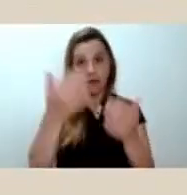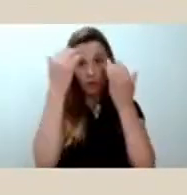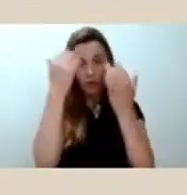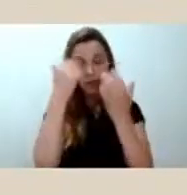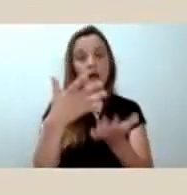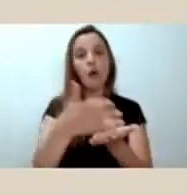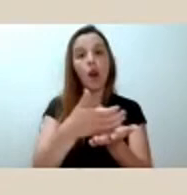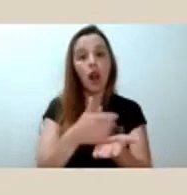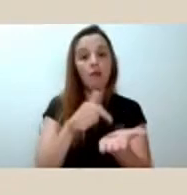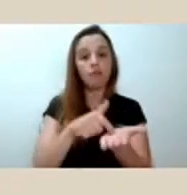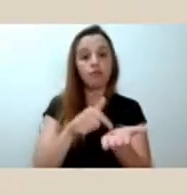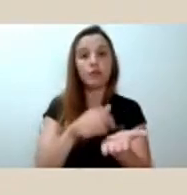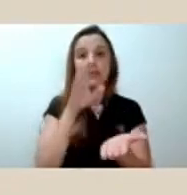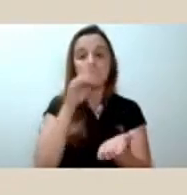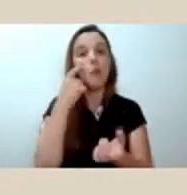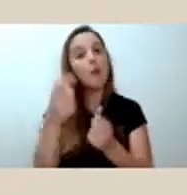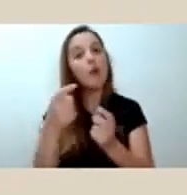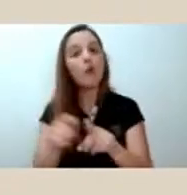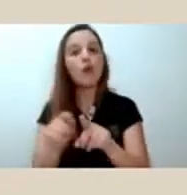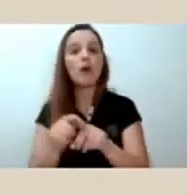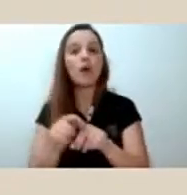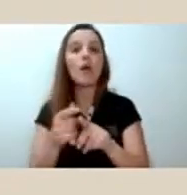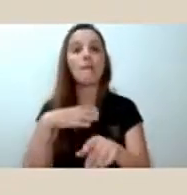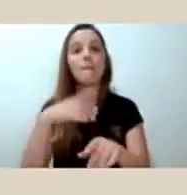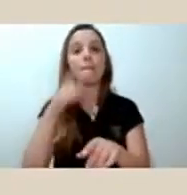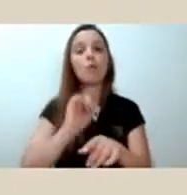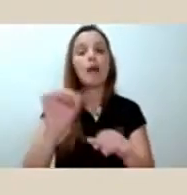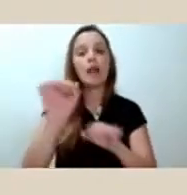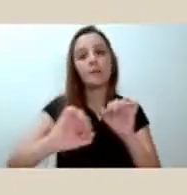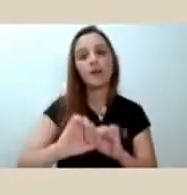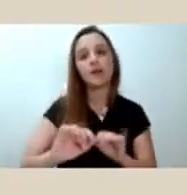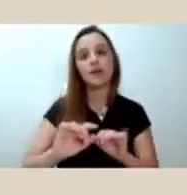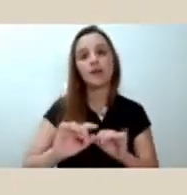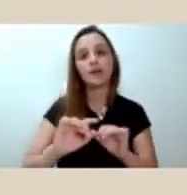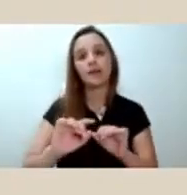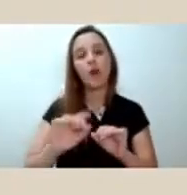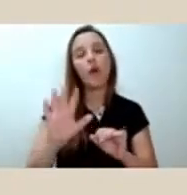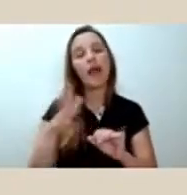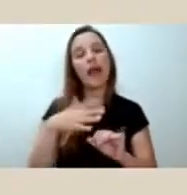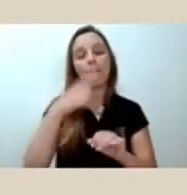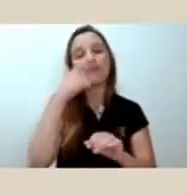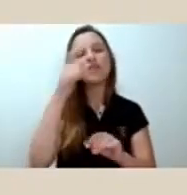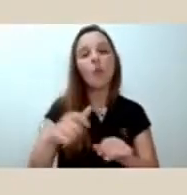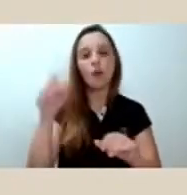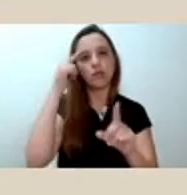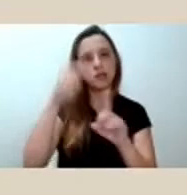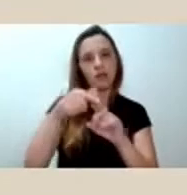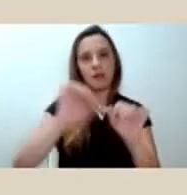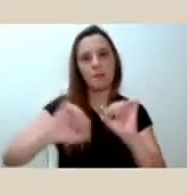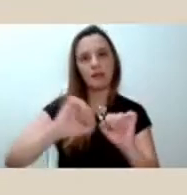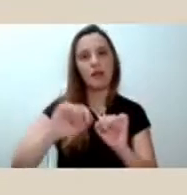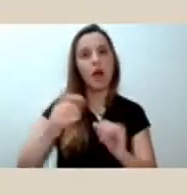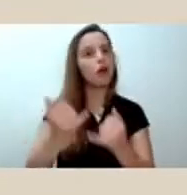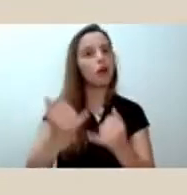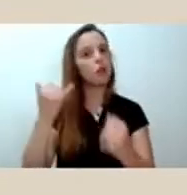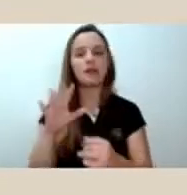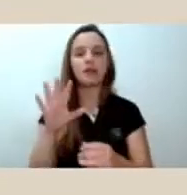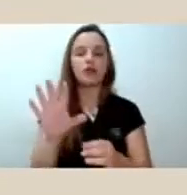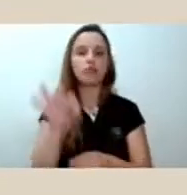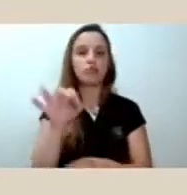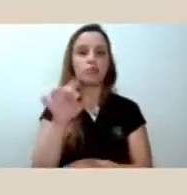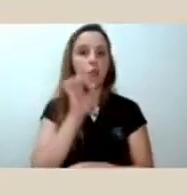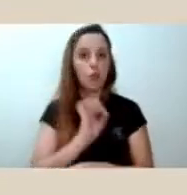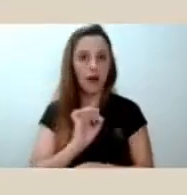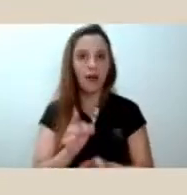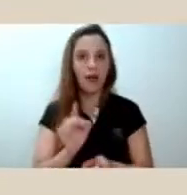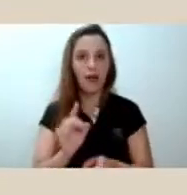the ethnicity or the gender, but that's what comes out. But it's very easy to fix, right? You realize it, you see that it's there, and with one